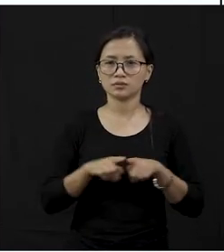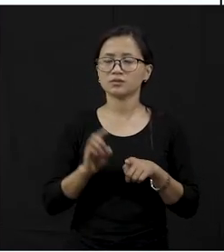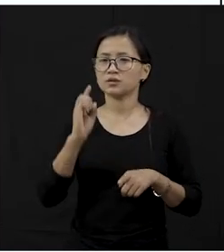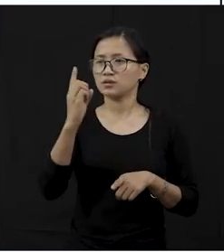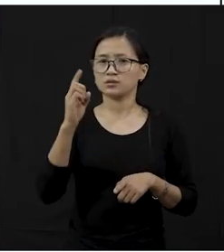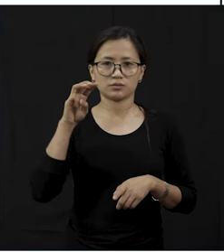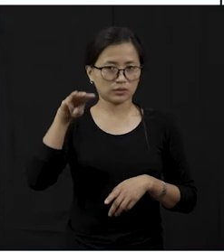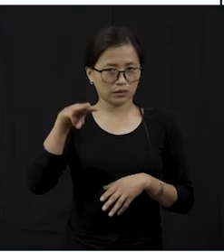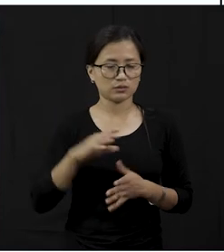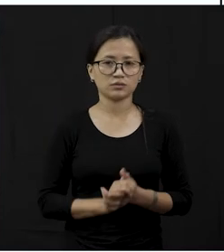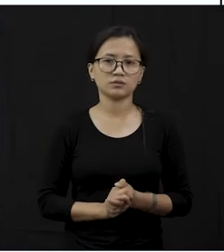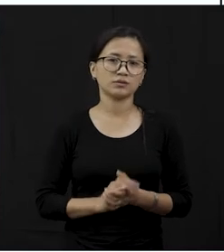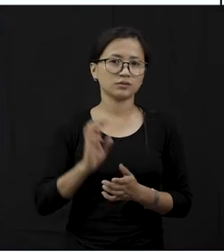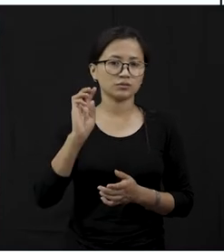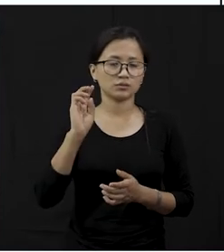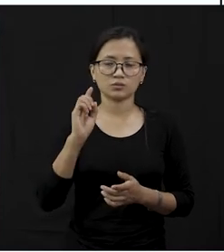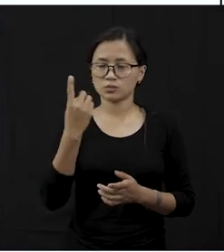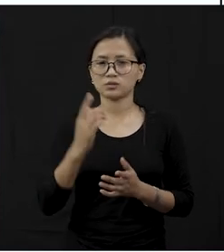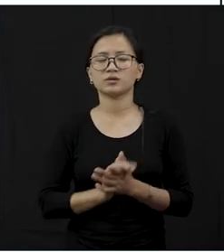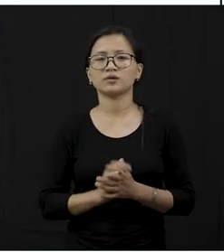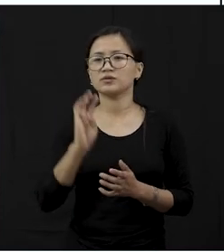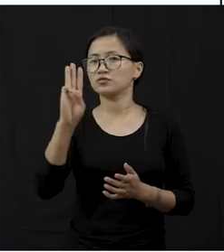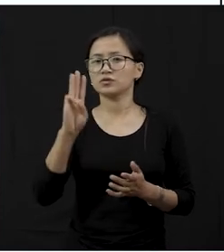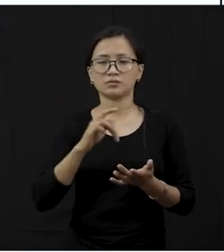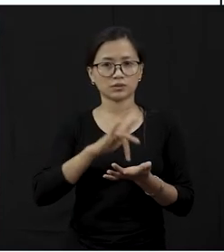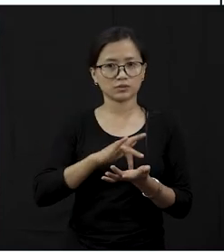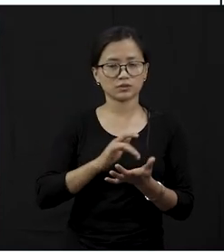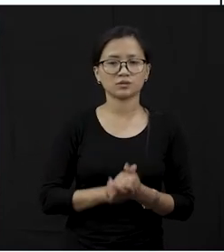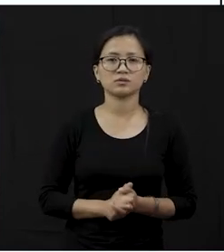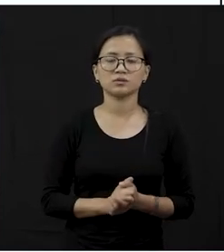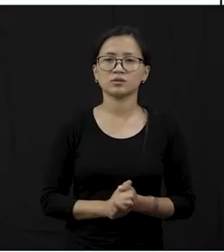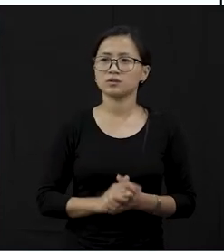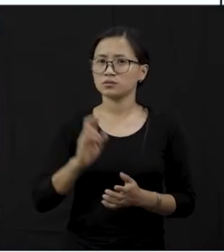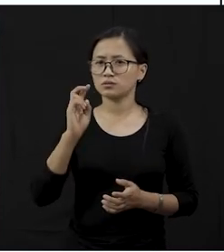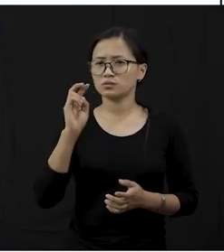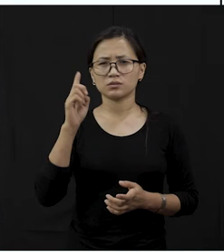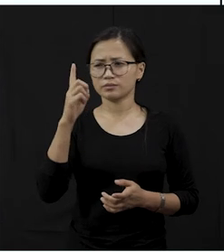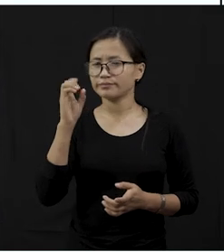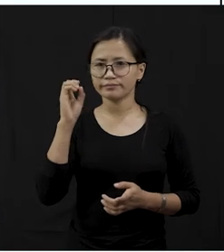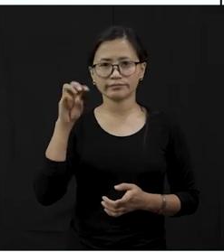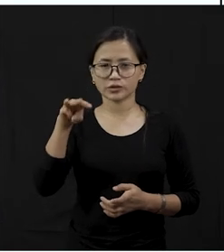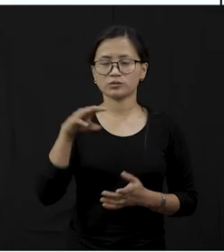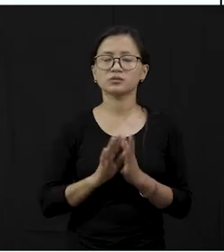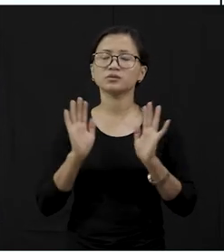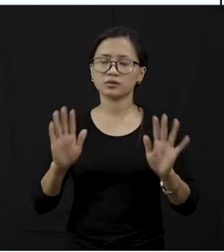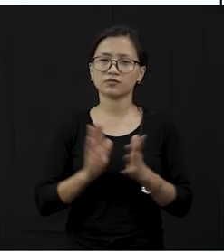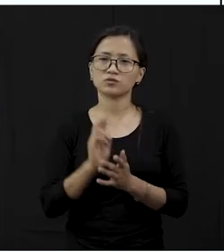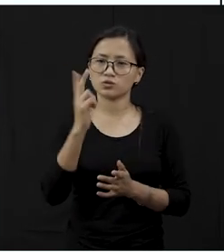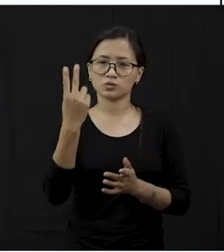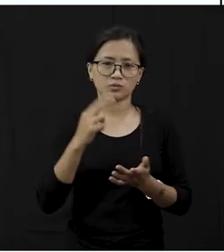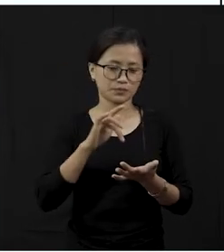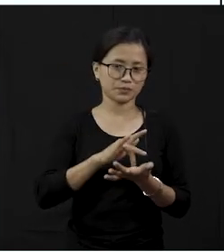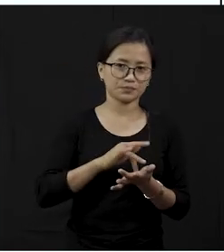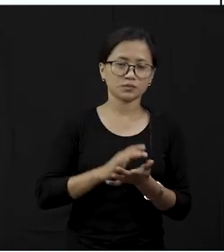thousands. In ones, you have three places, and in thousands, you have two places. Also, even while we are